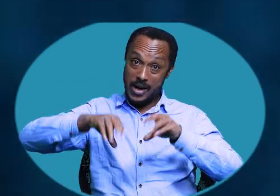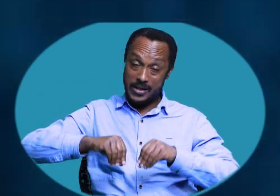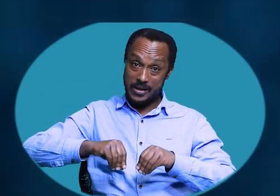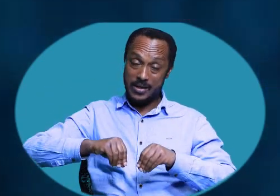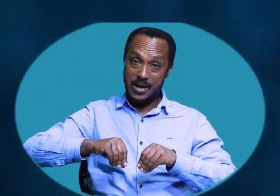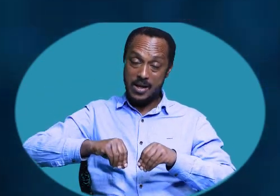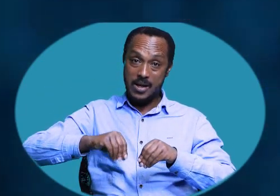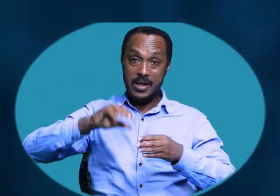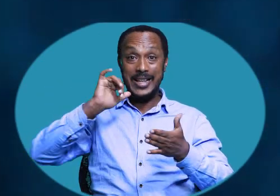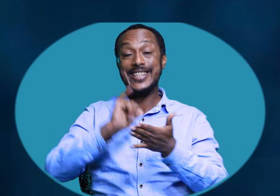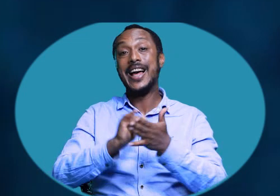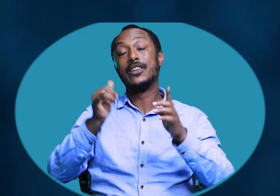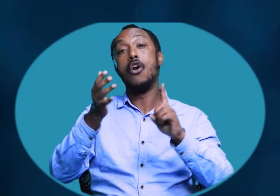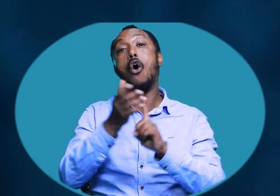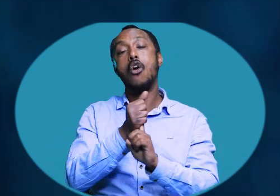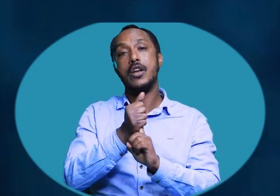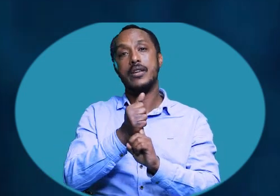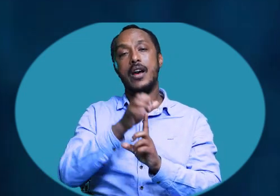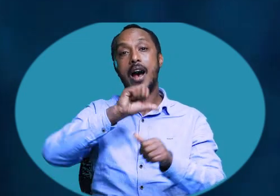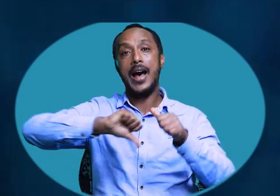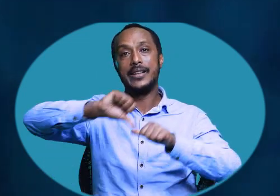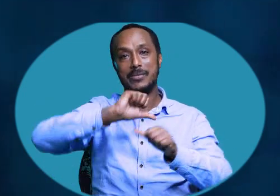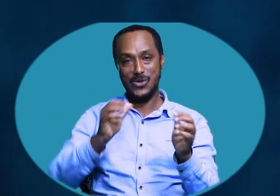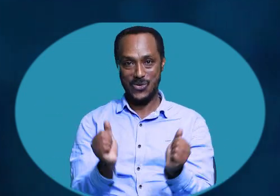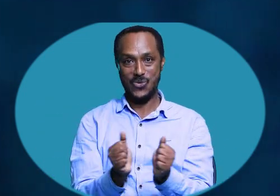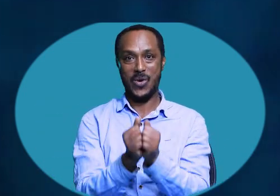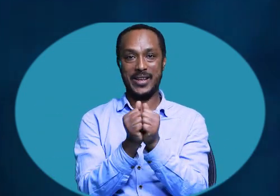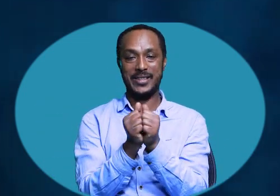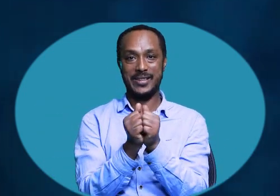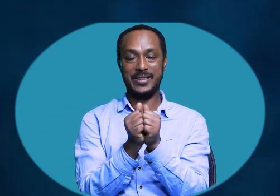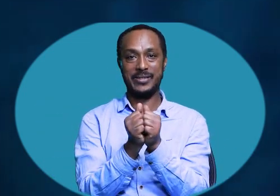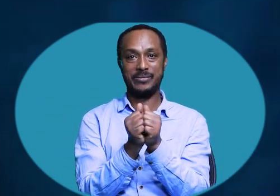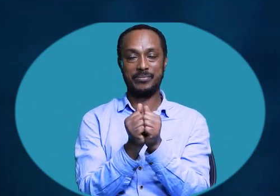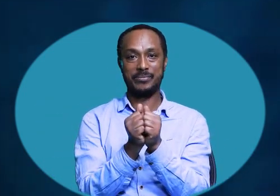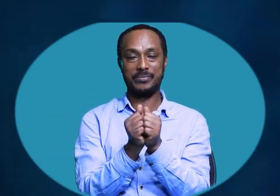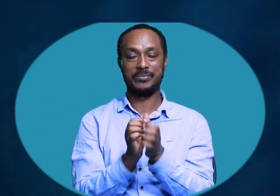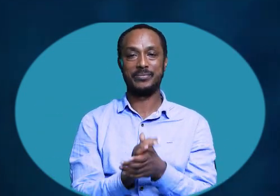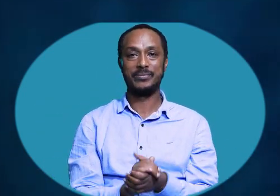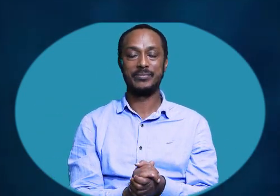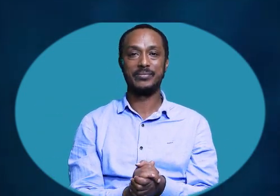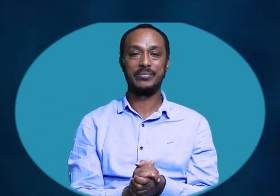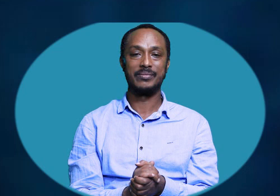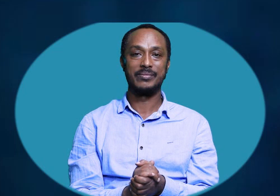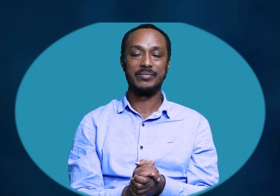The force of attraction that hold atoms together are called